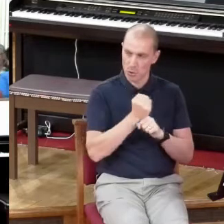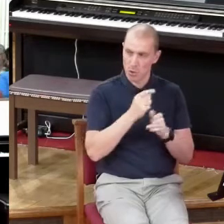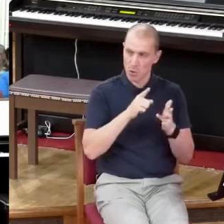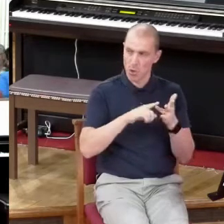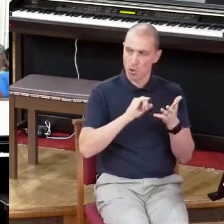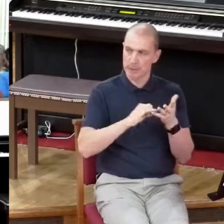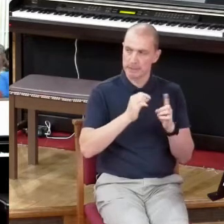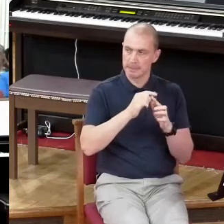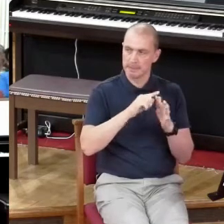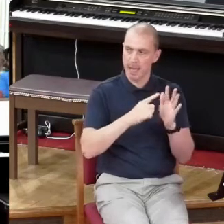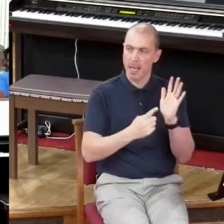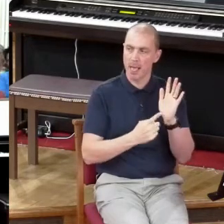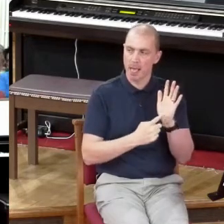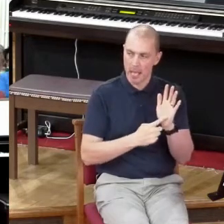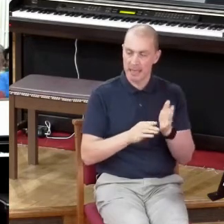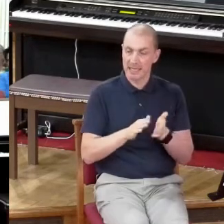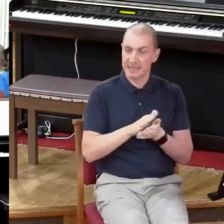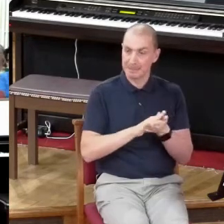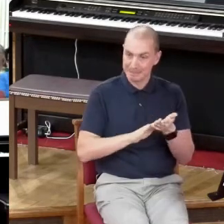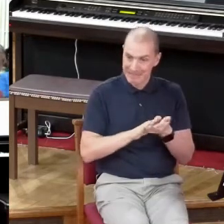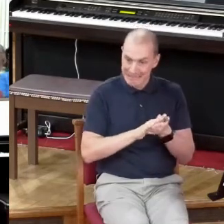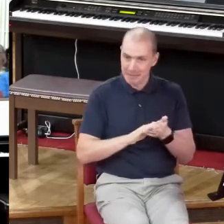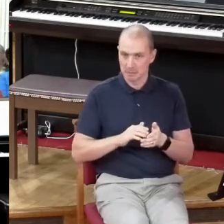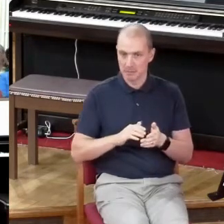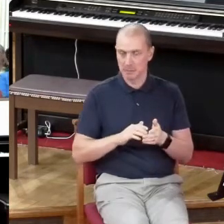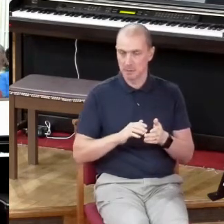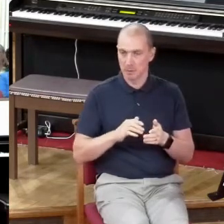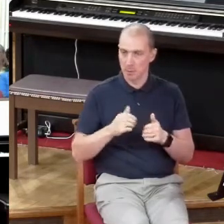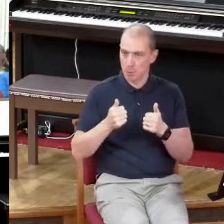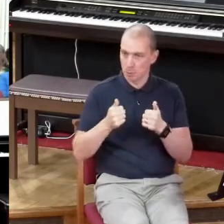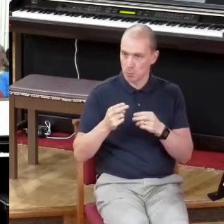means good news. And in Jesus' time, when there was a new